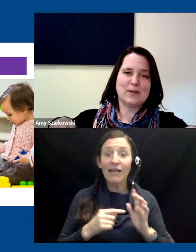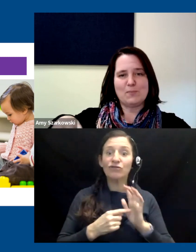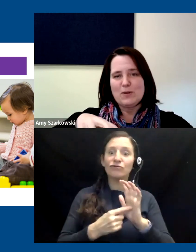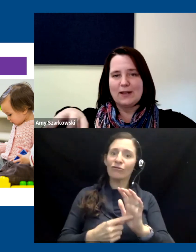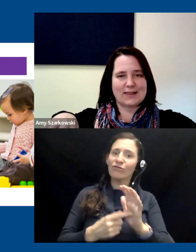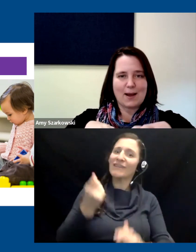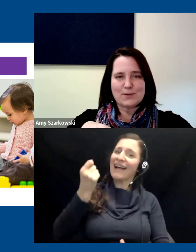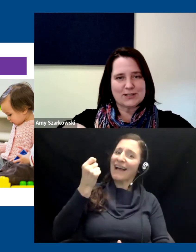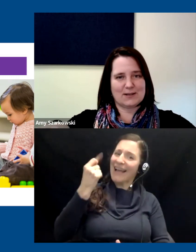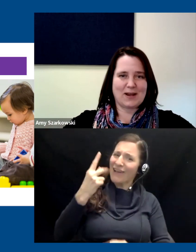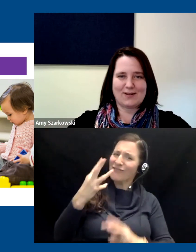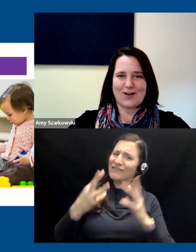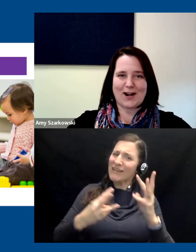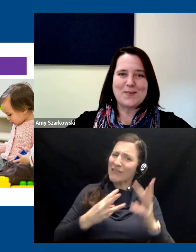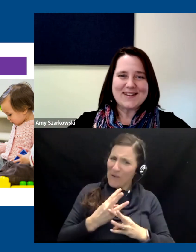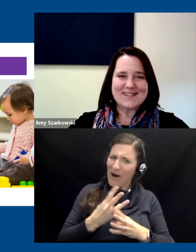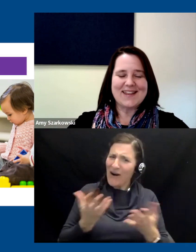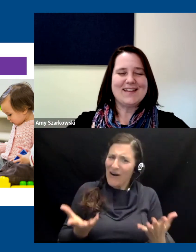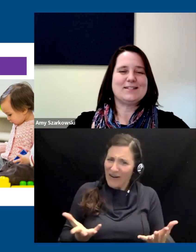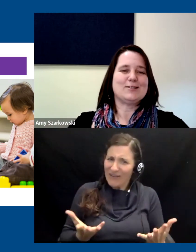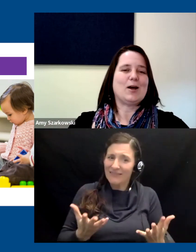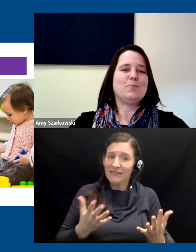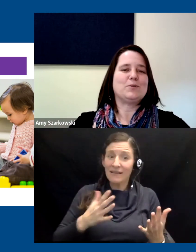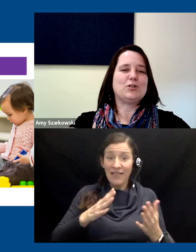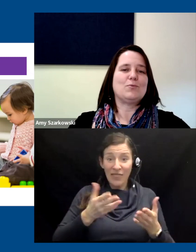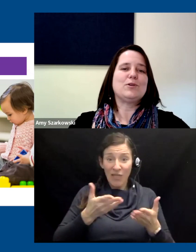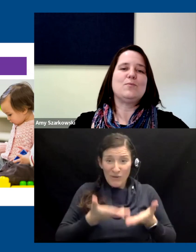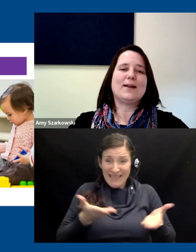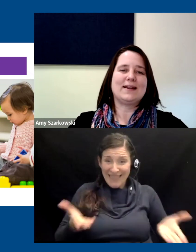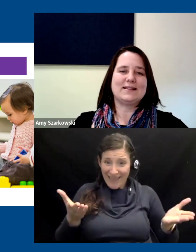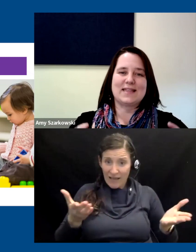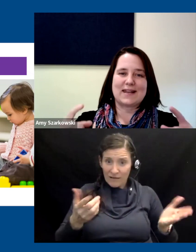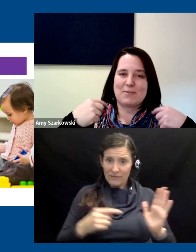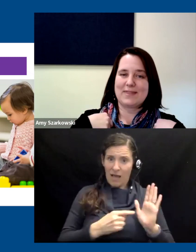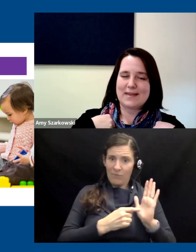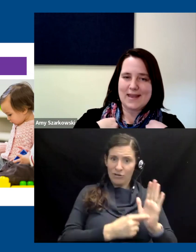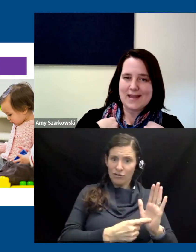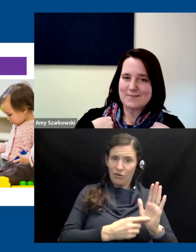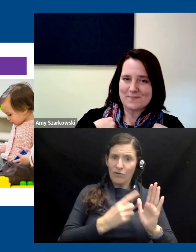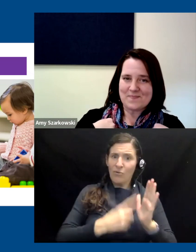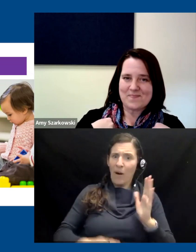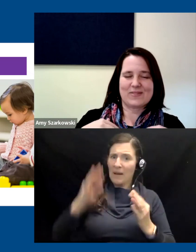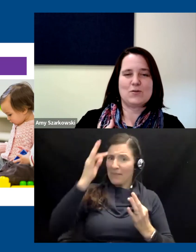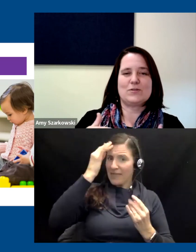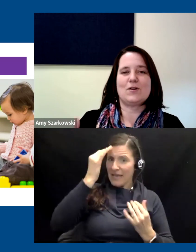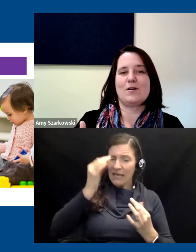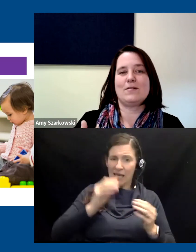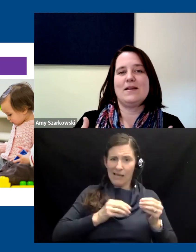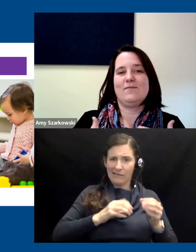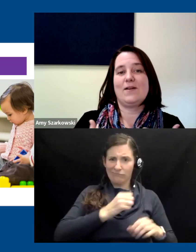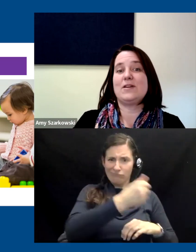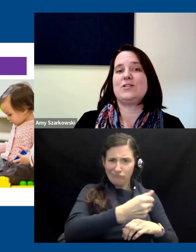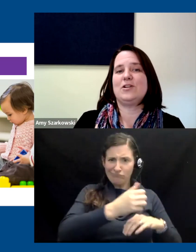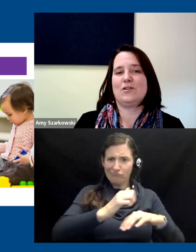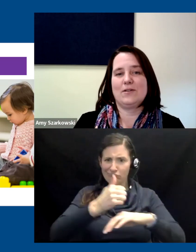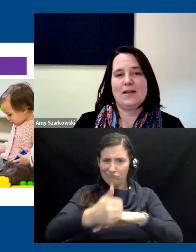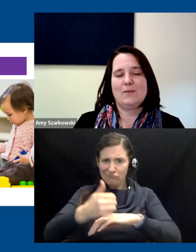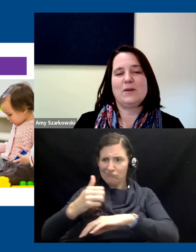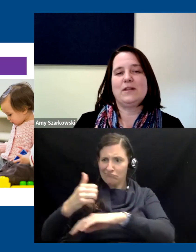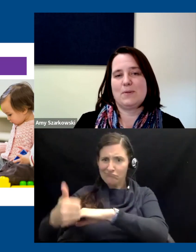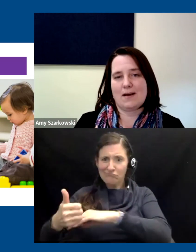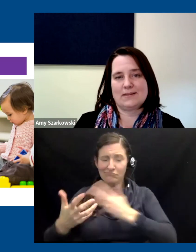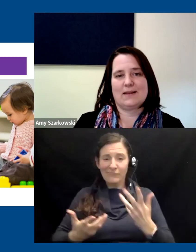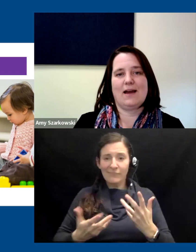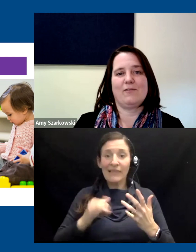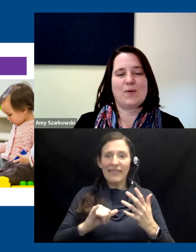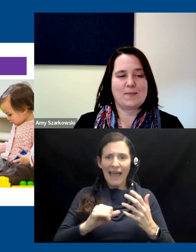going to manipulate the objects in my environment to help show you what it is that I'm thinking. Those are all foundational